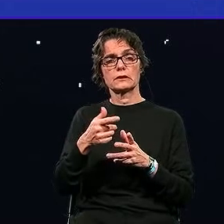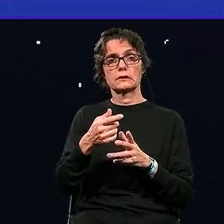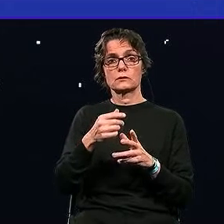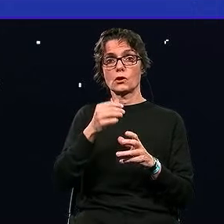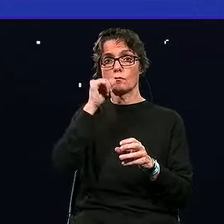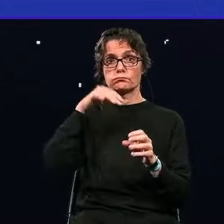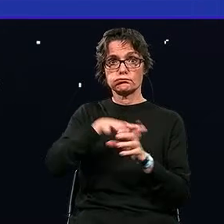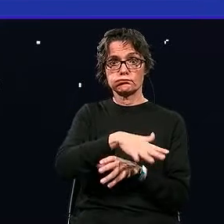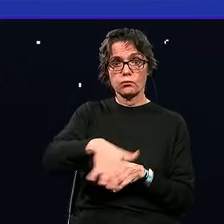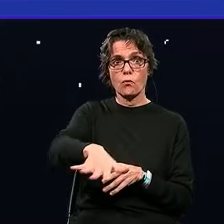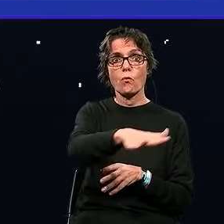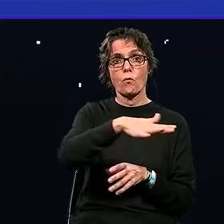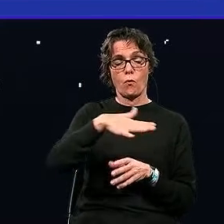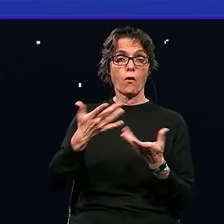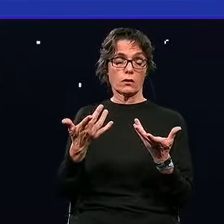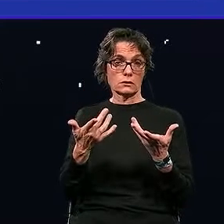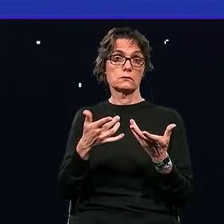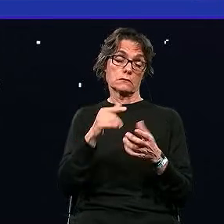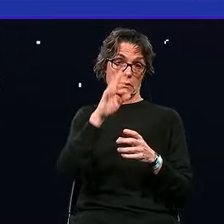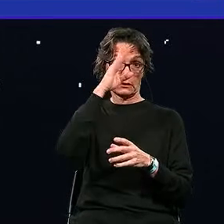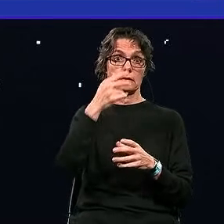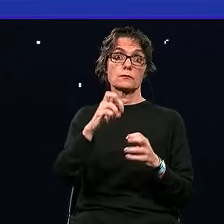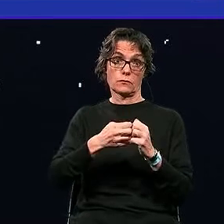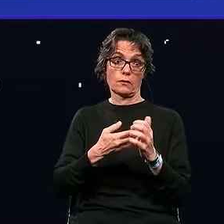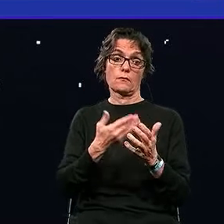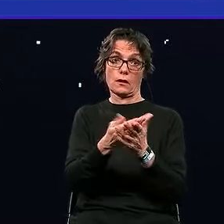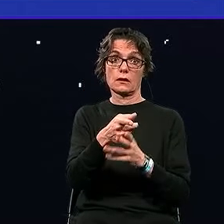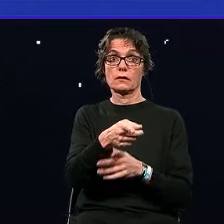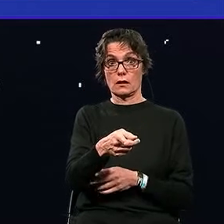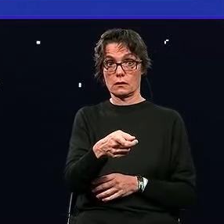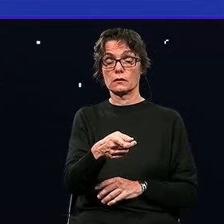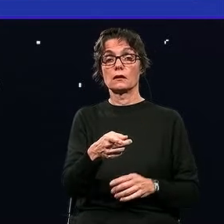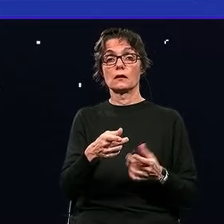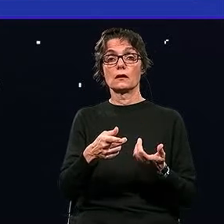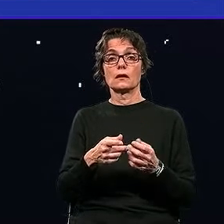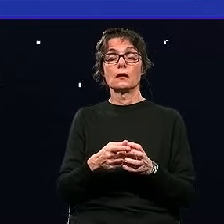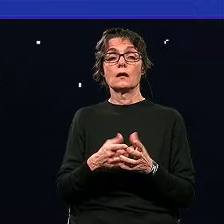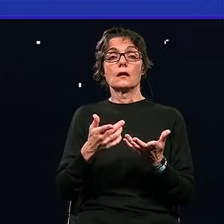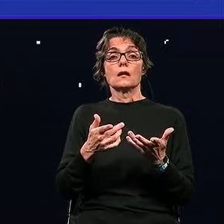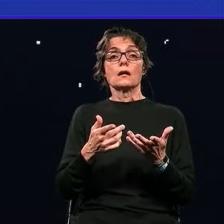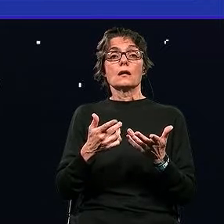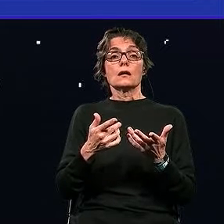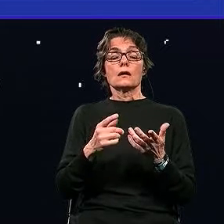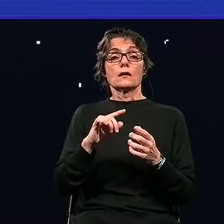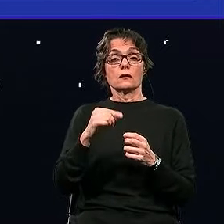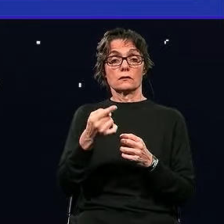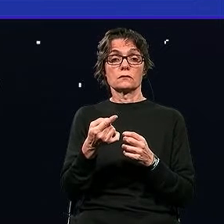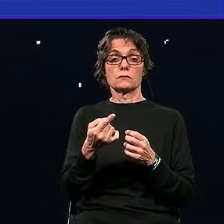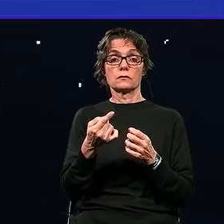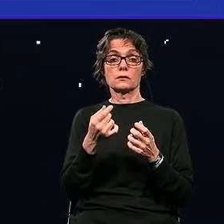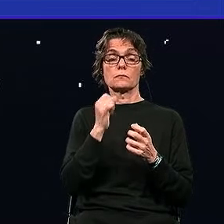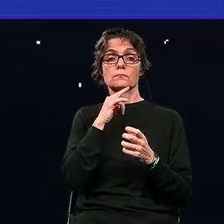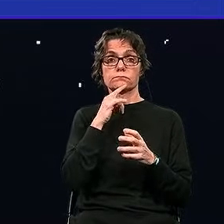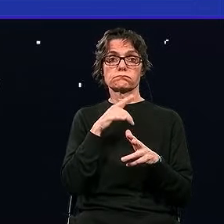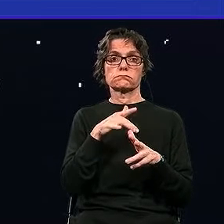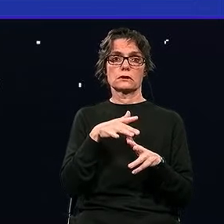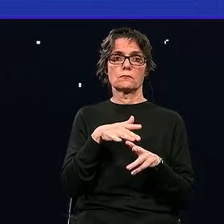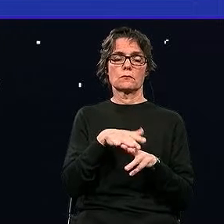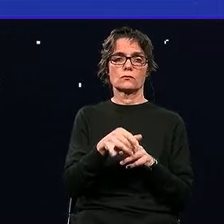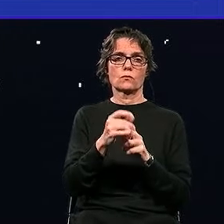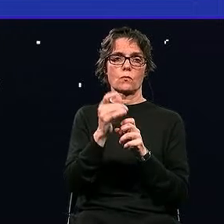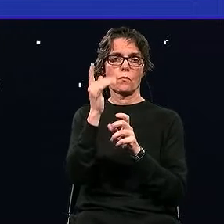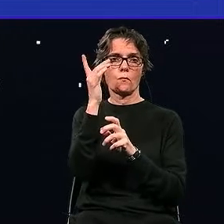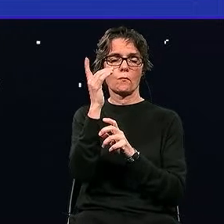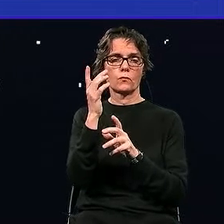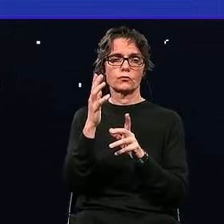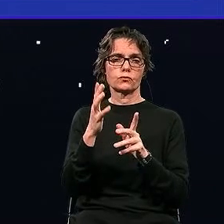oceans, not without problems. It's actually acidifying the oceans, a real problem for corals and other creatures in the oceans. About a third of it is